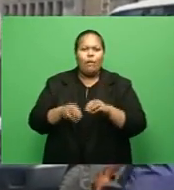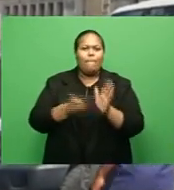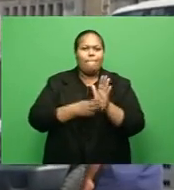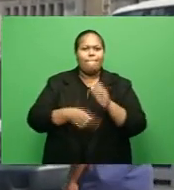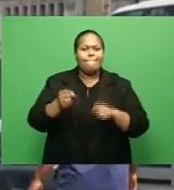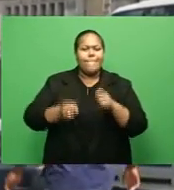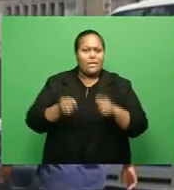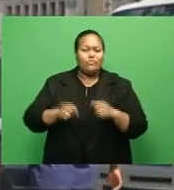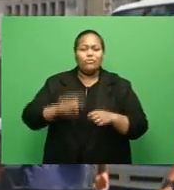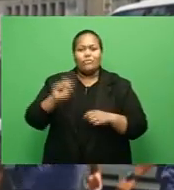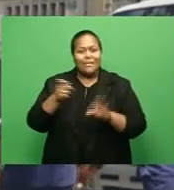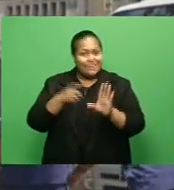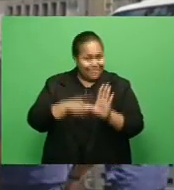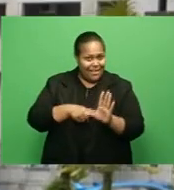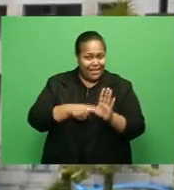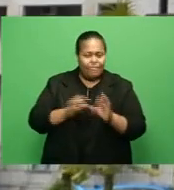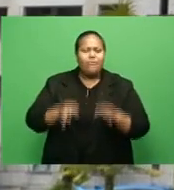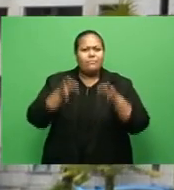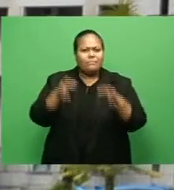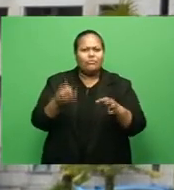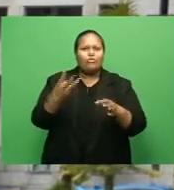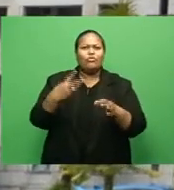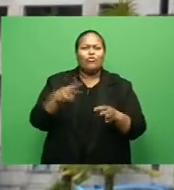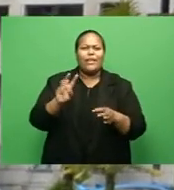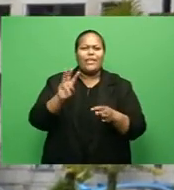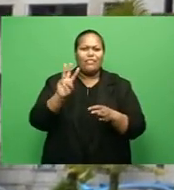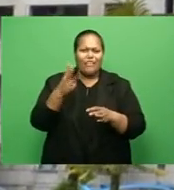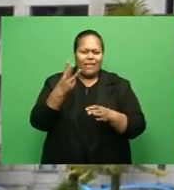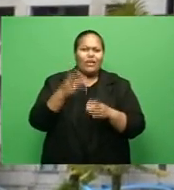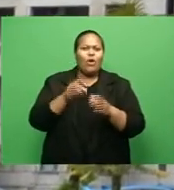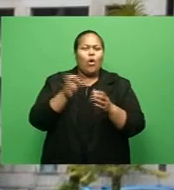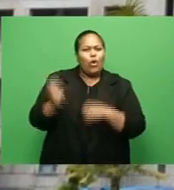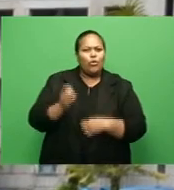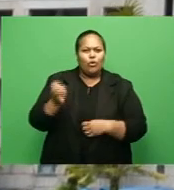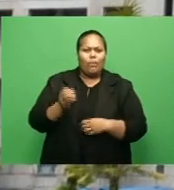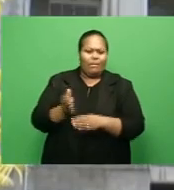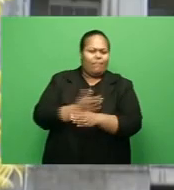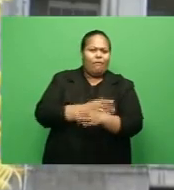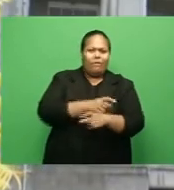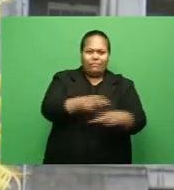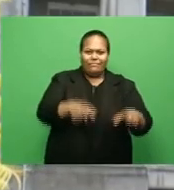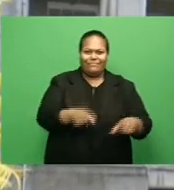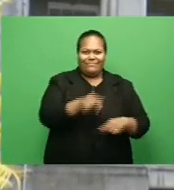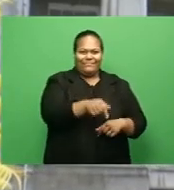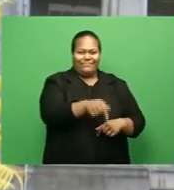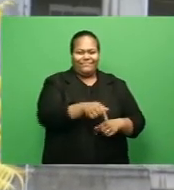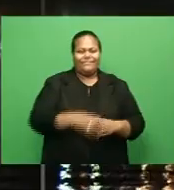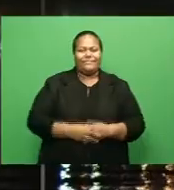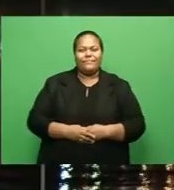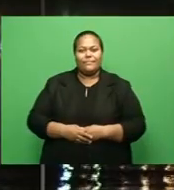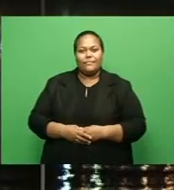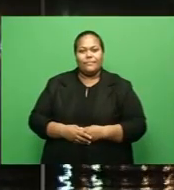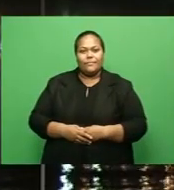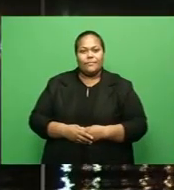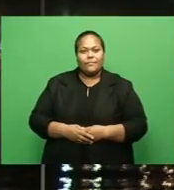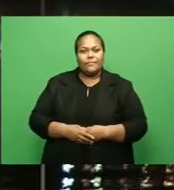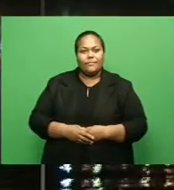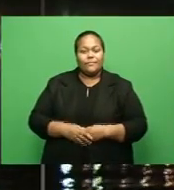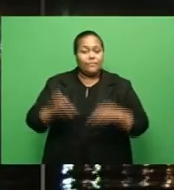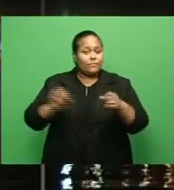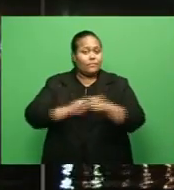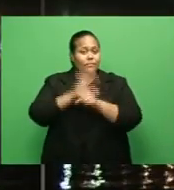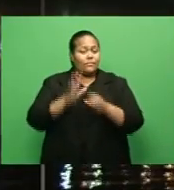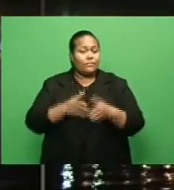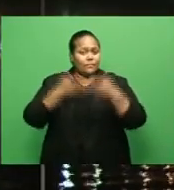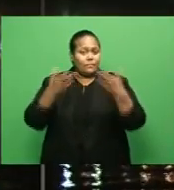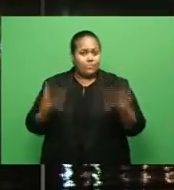has been adjourned to 23rd October for a pre-trial conference. Pranita Prakash, FBC News. Coronavirus has